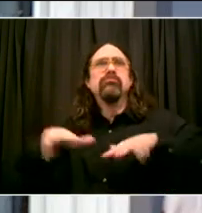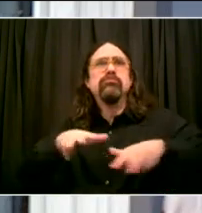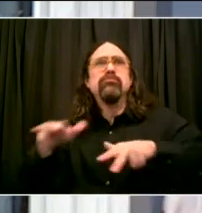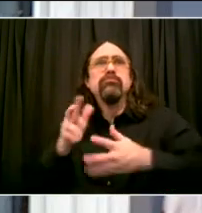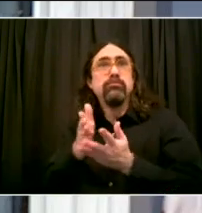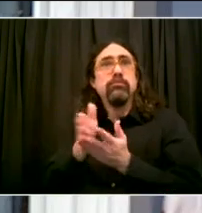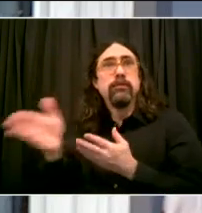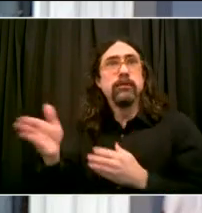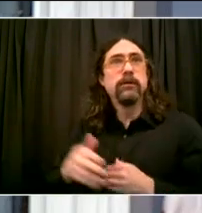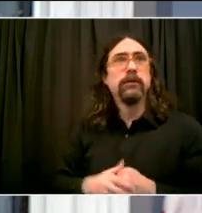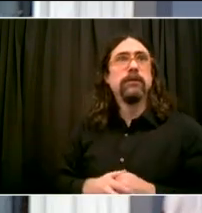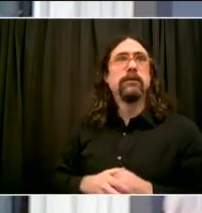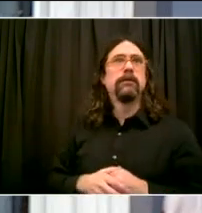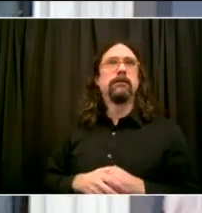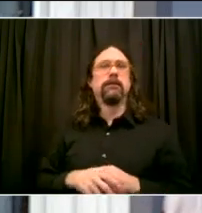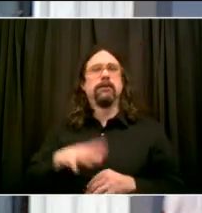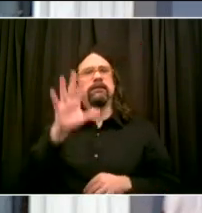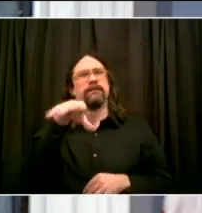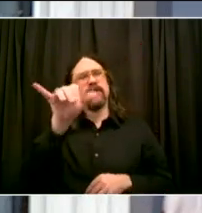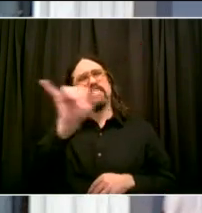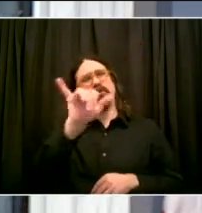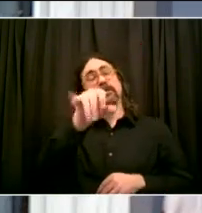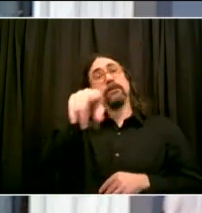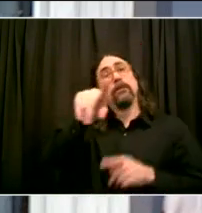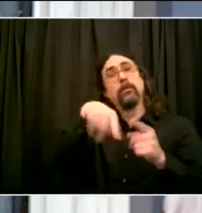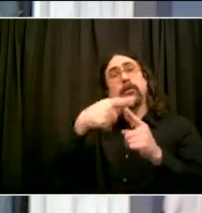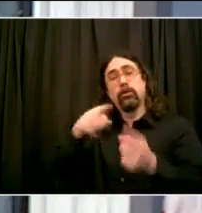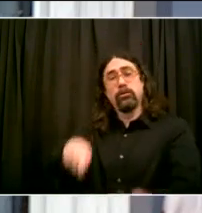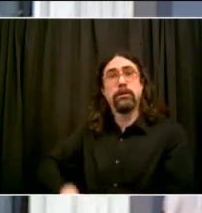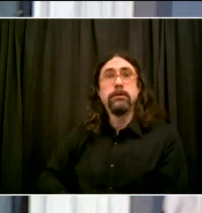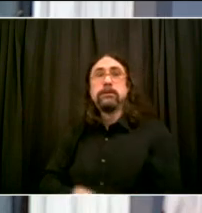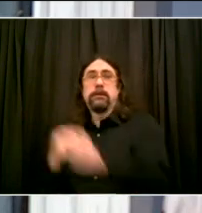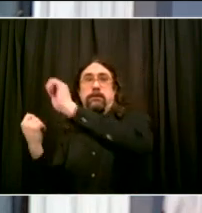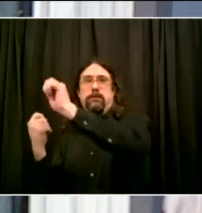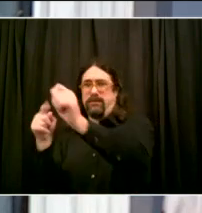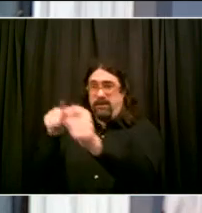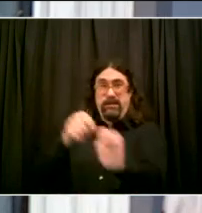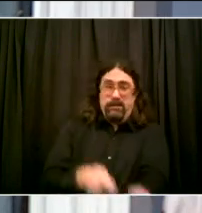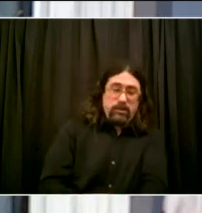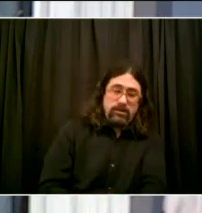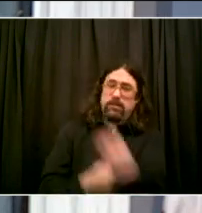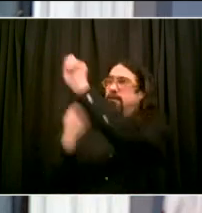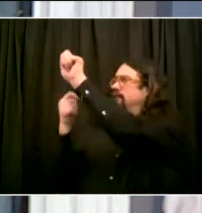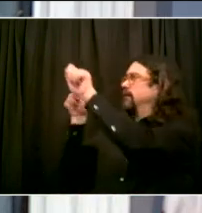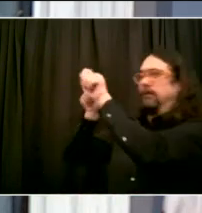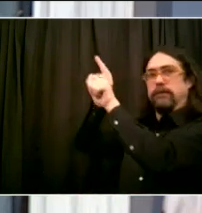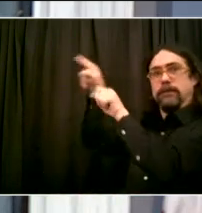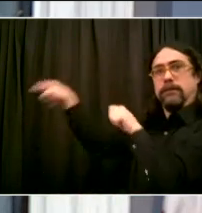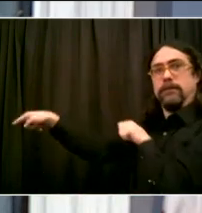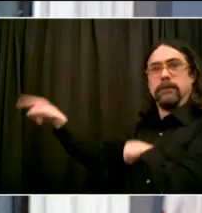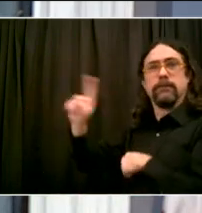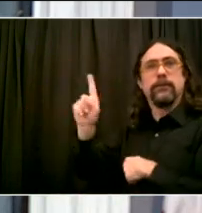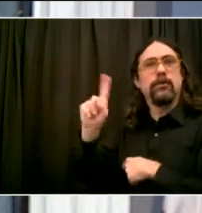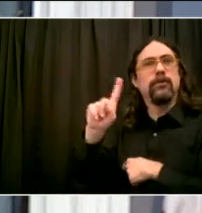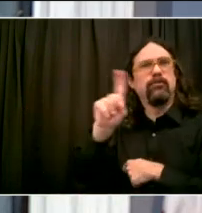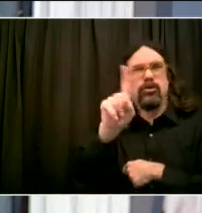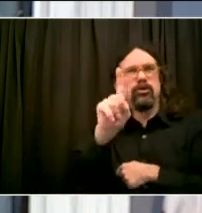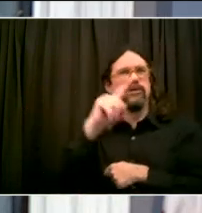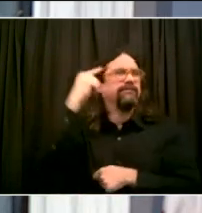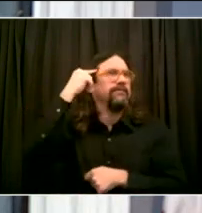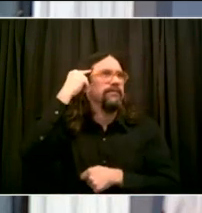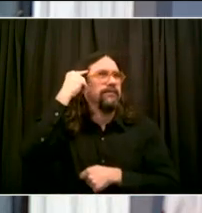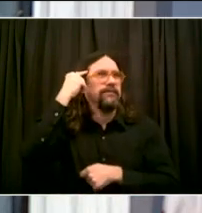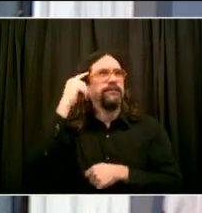from the walkway into the bike lane, that would help us out, because that's another thing we're going to be focusing on today with the snow removal program. We're going to try to get it to the bike